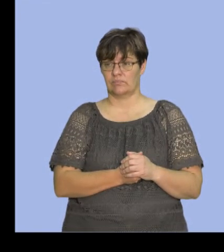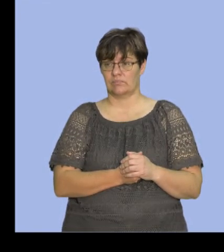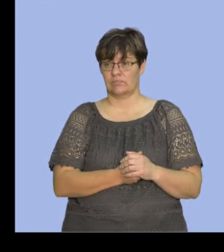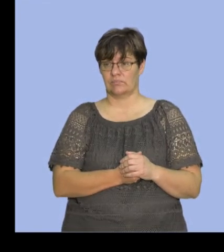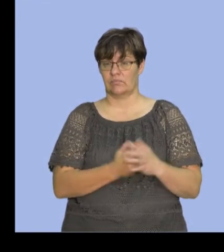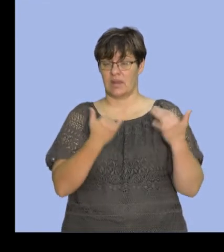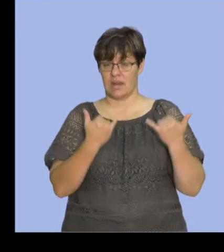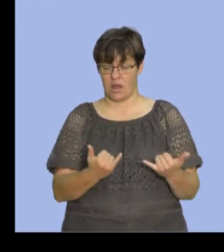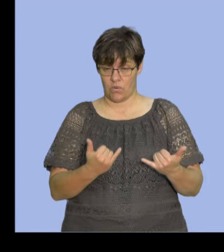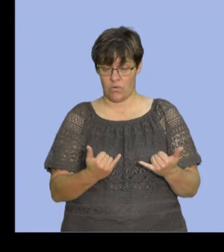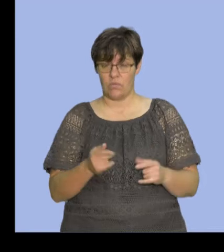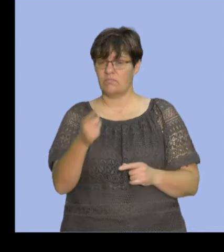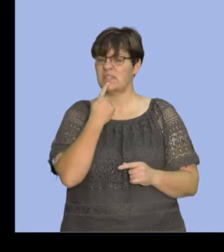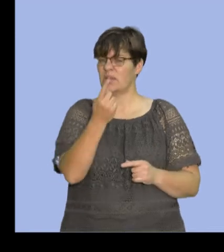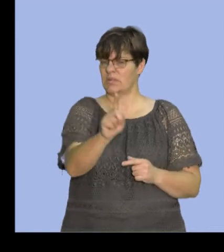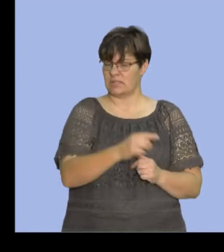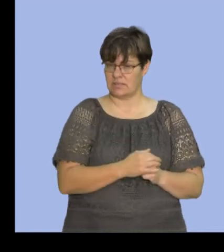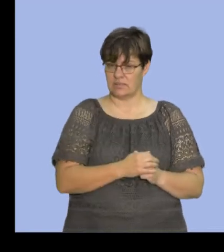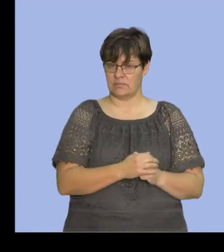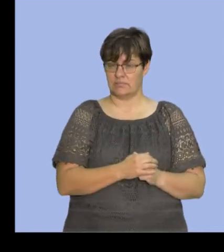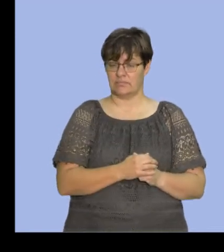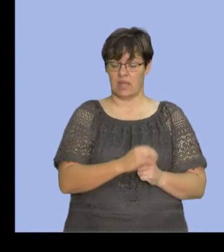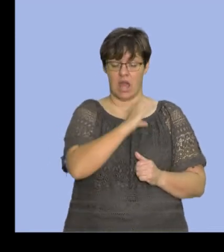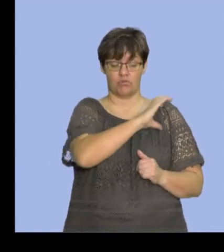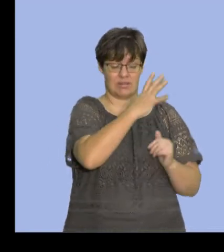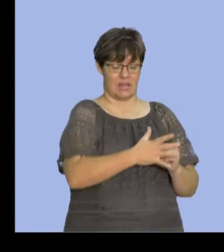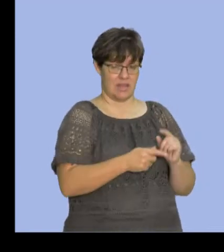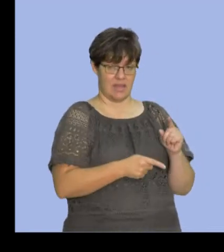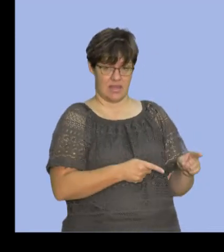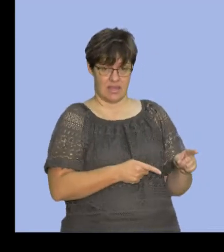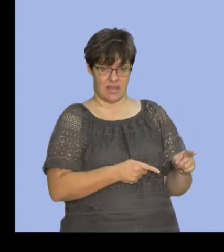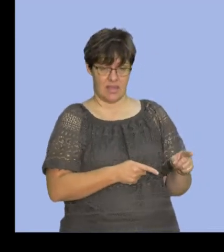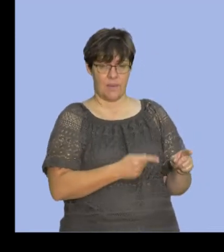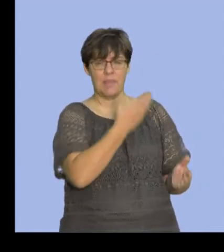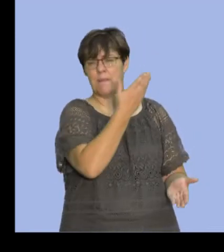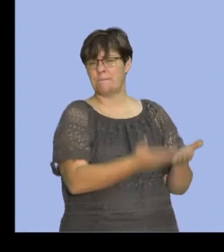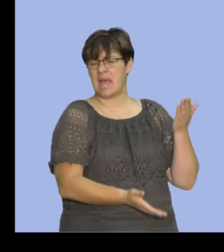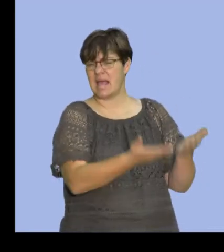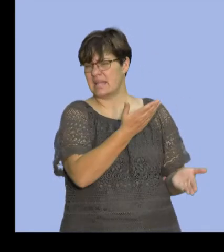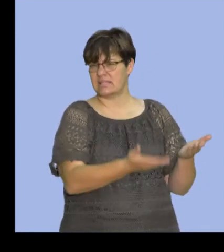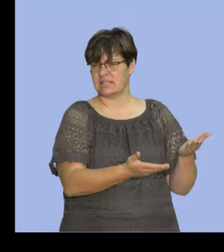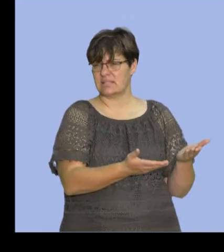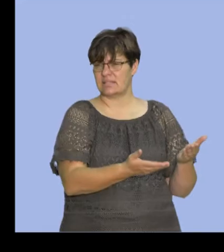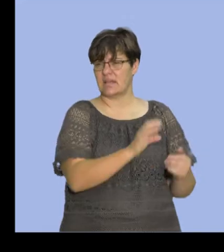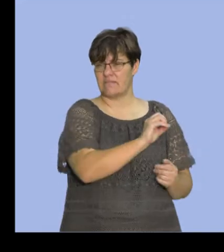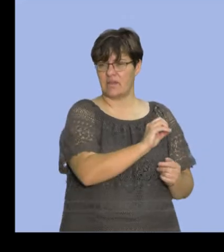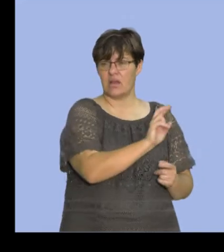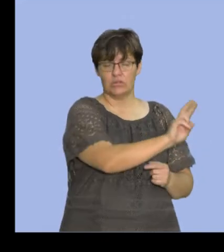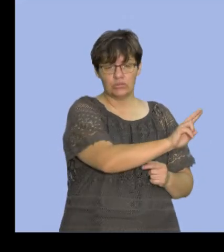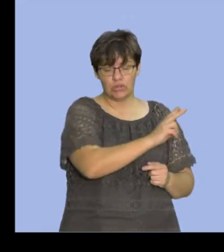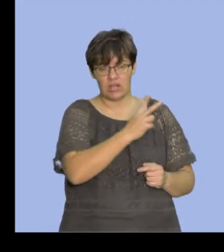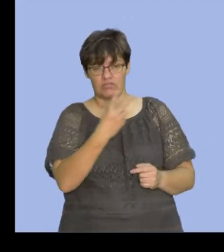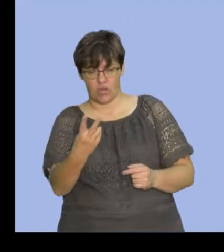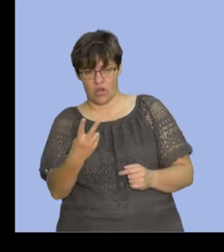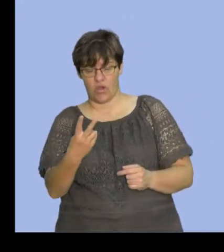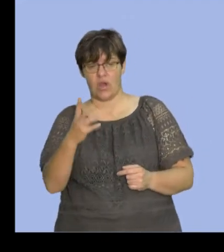And we now come to here where it says, a creditor with a credit balance is transferred to the